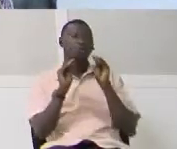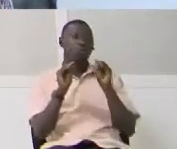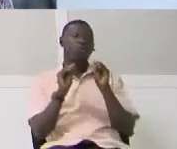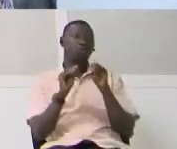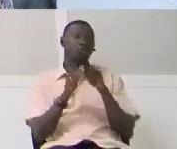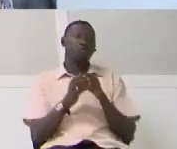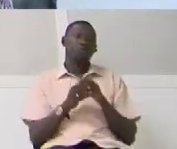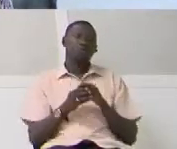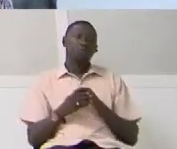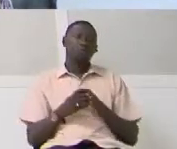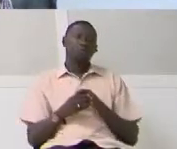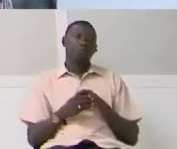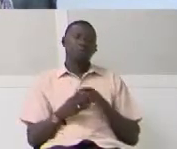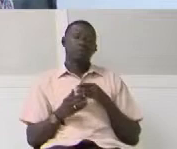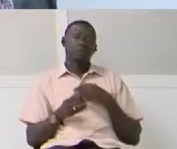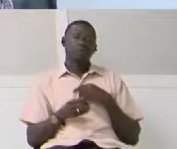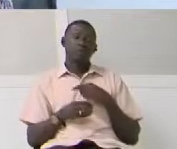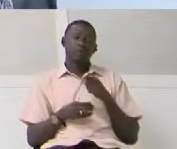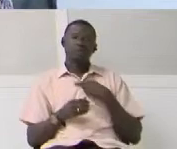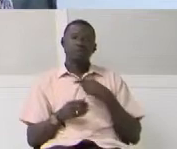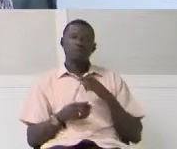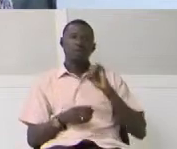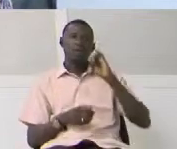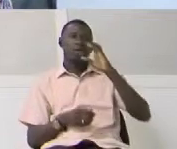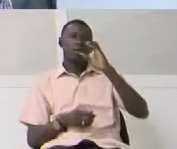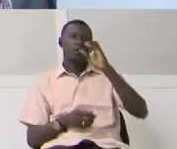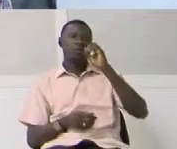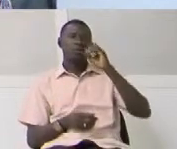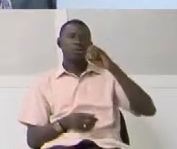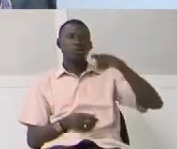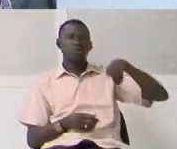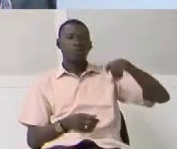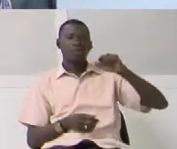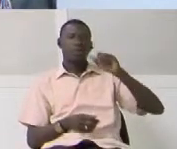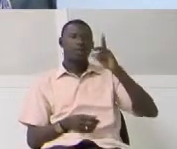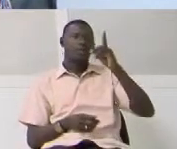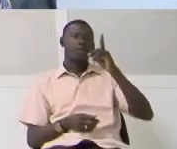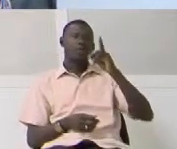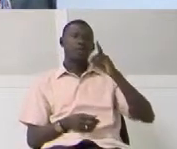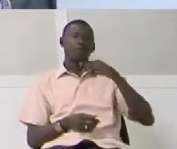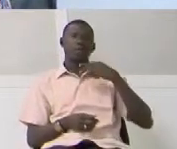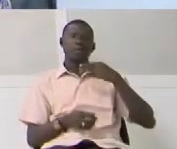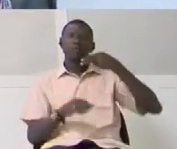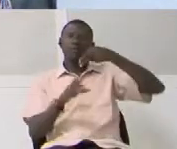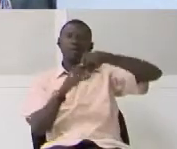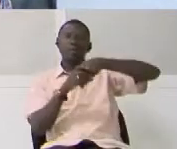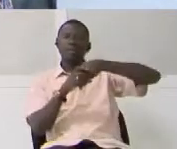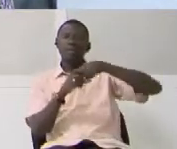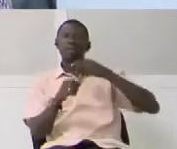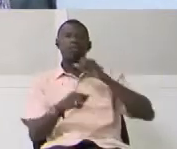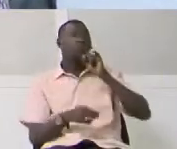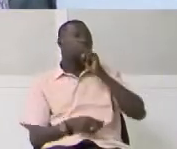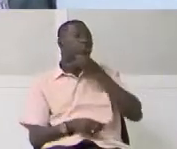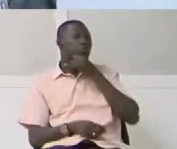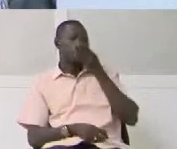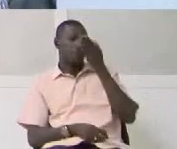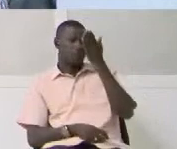that was Ikobat that was college but college in Joshua at the Elting in Joshua